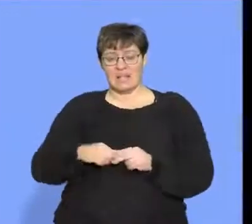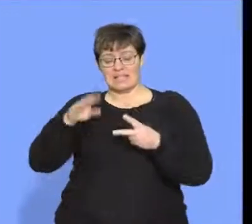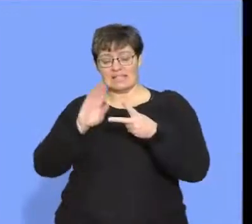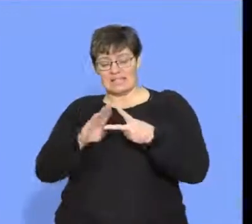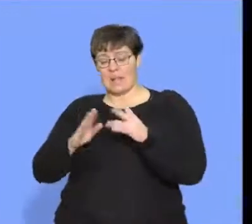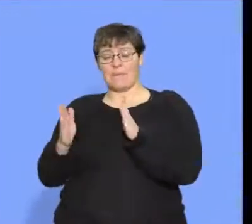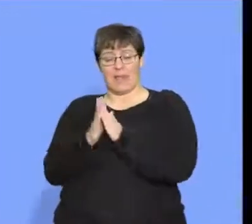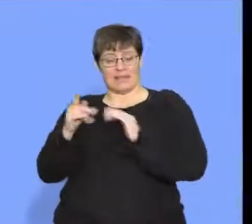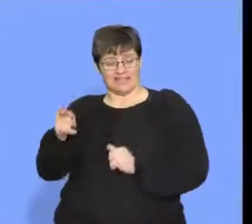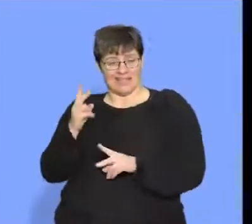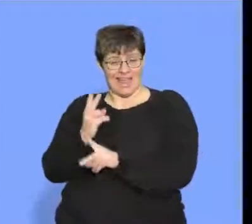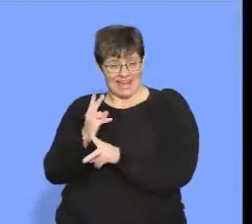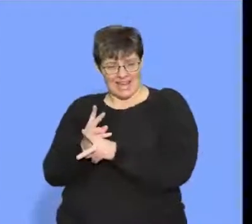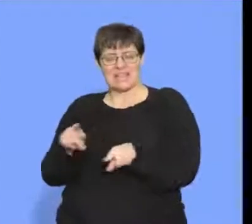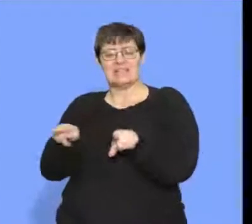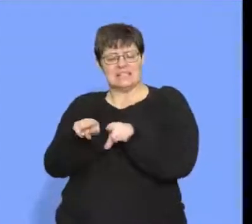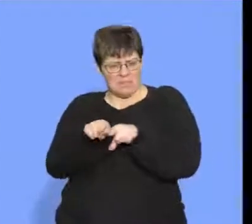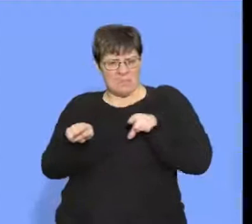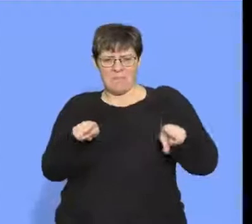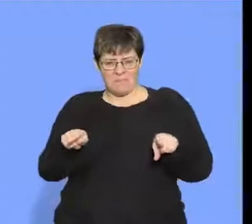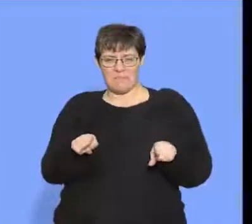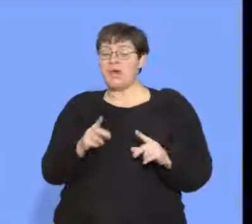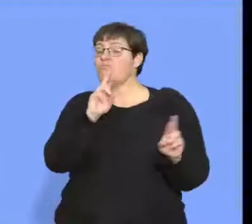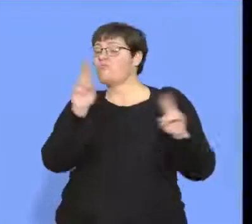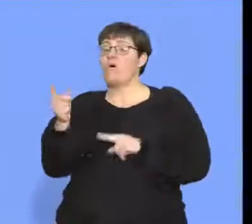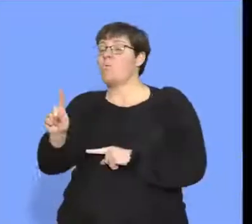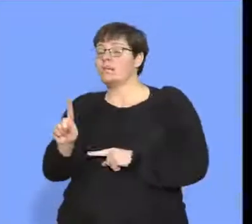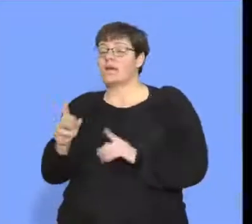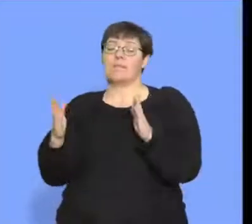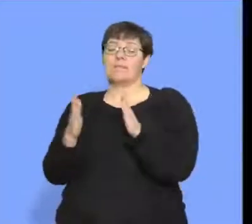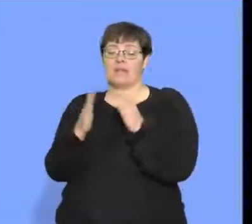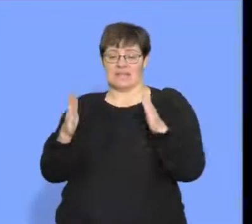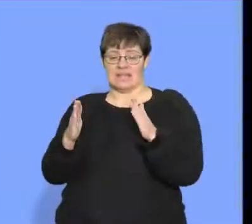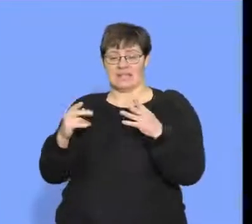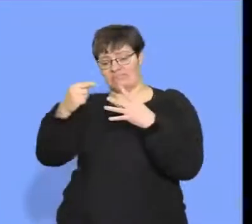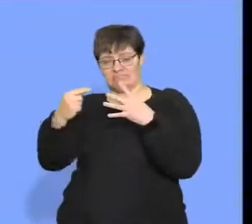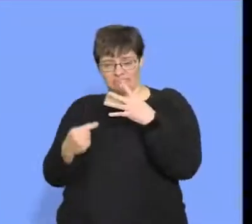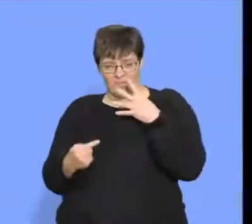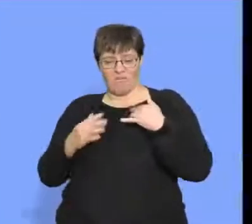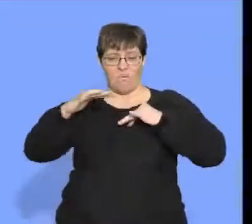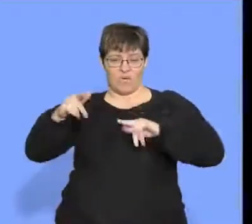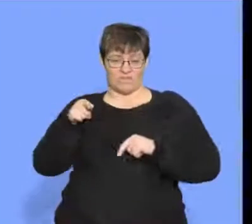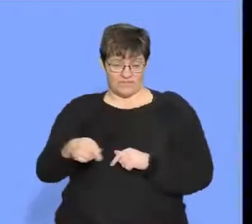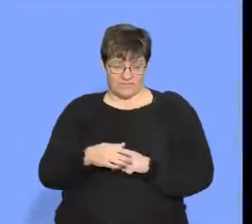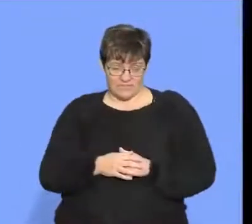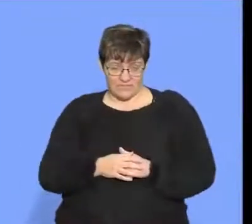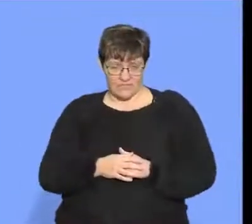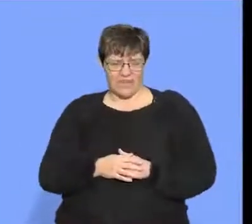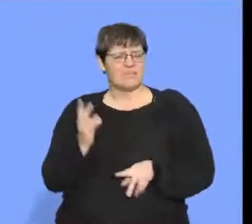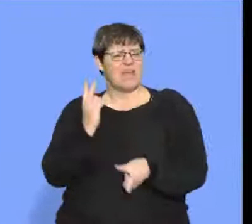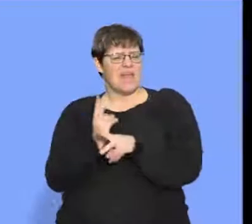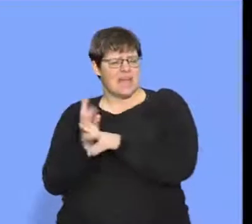The second word, magnetic, again in the same vein, refers to the magnetic component of the wave.